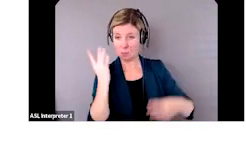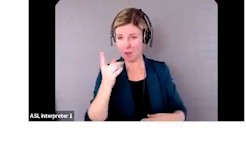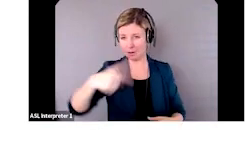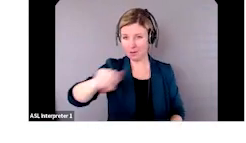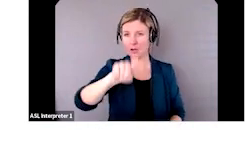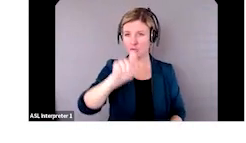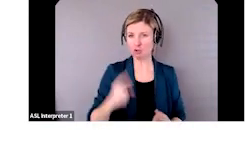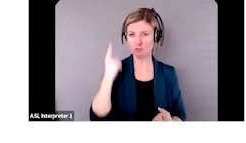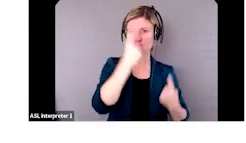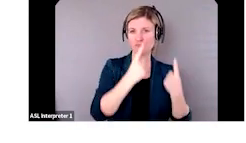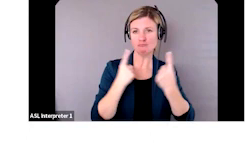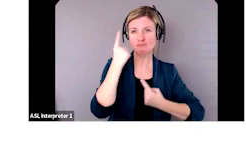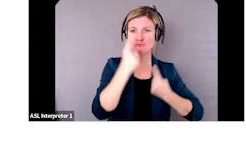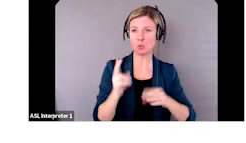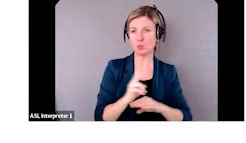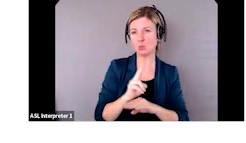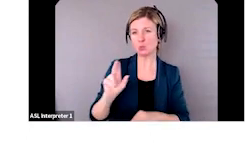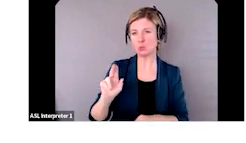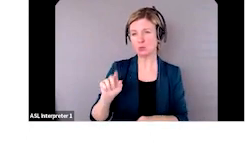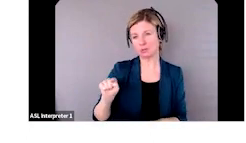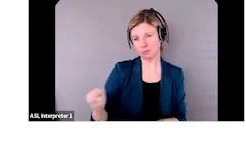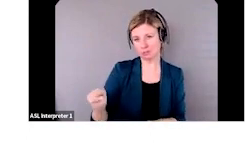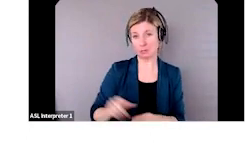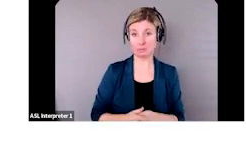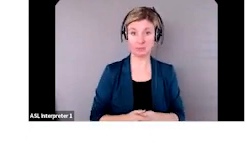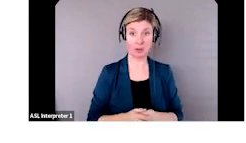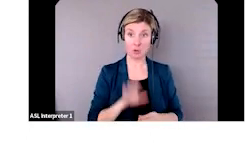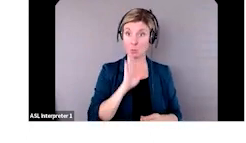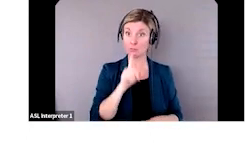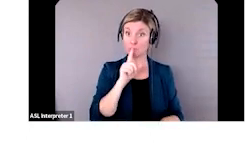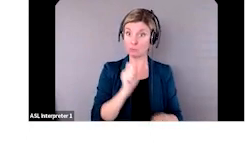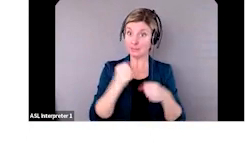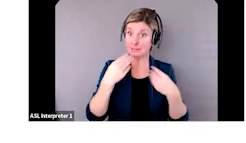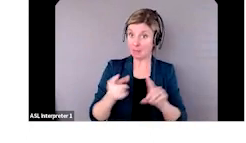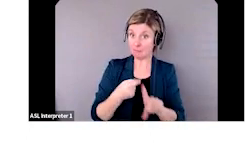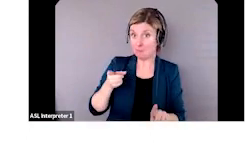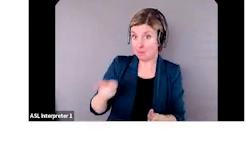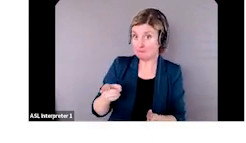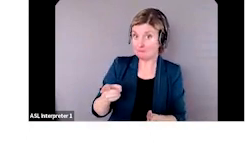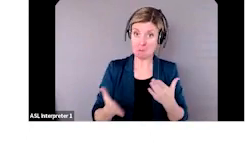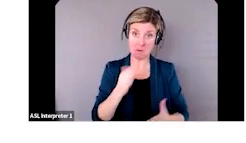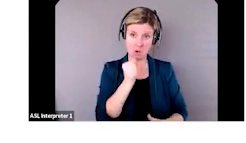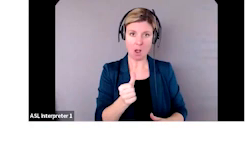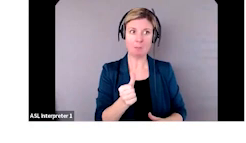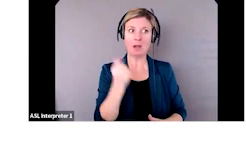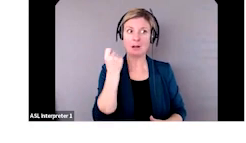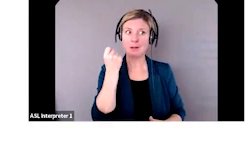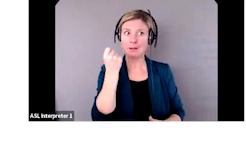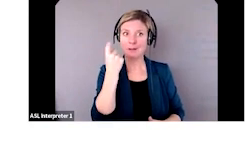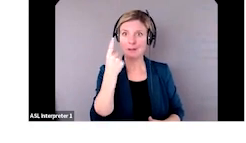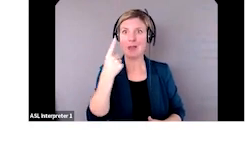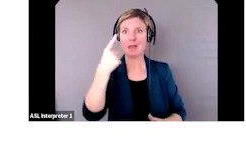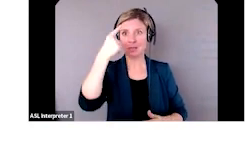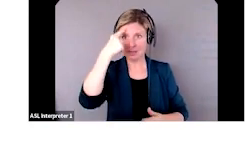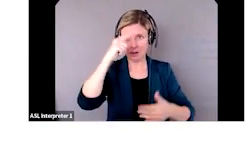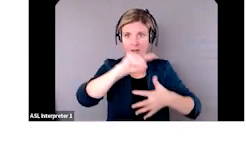going to sell on Amazon, item number one is that consumer research being conducted. And so before you're going to make a